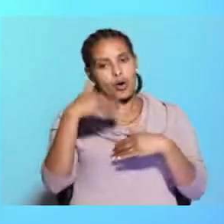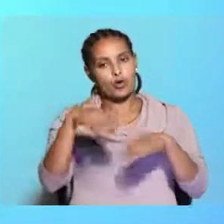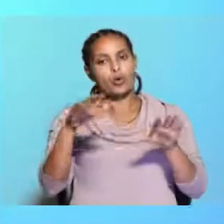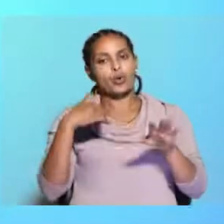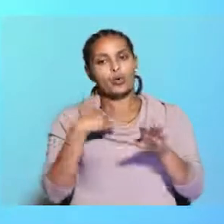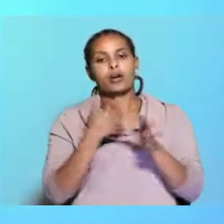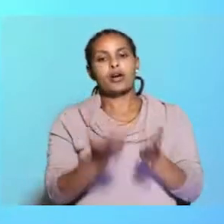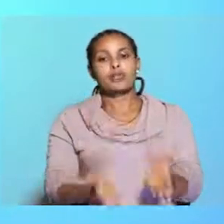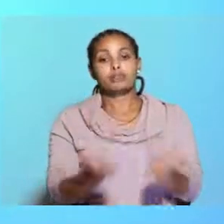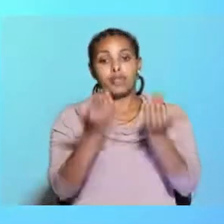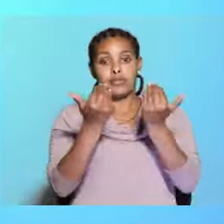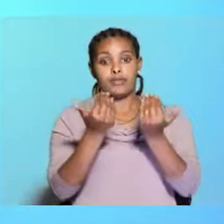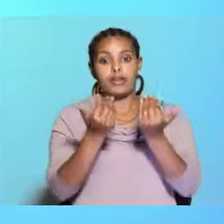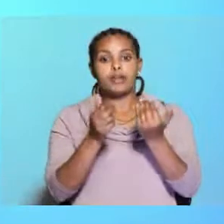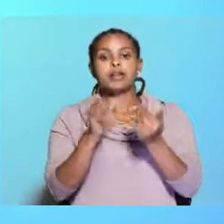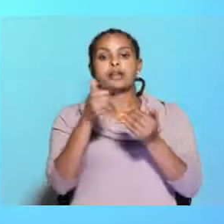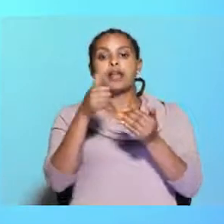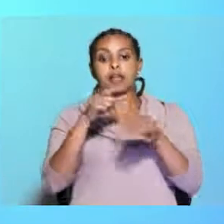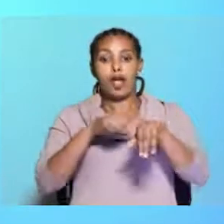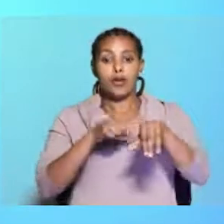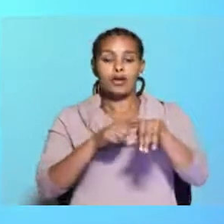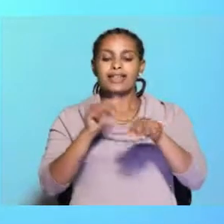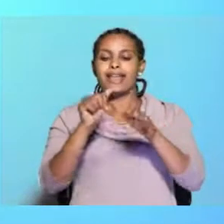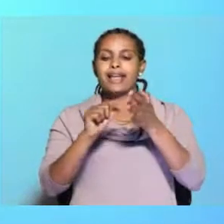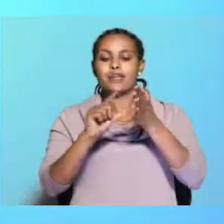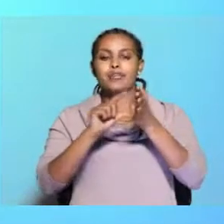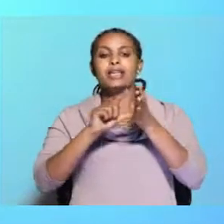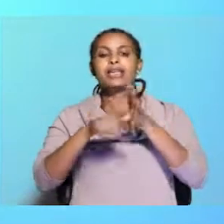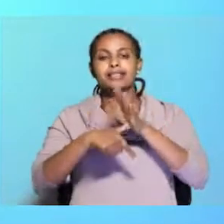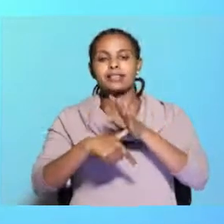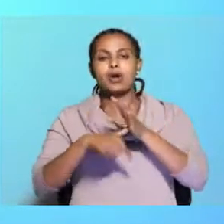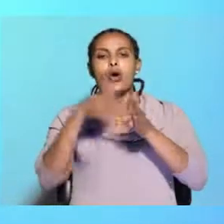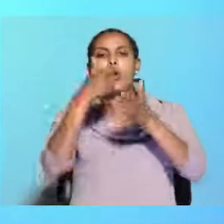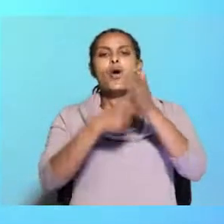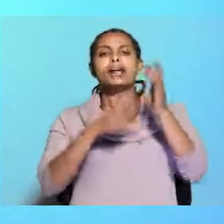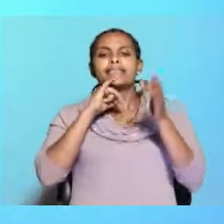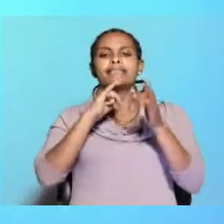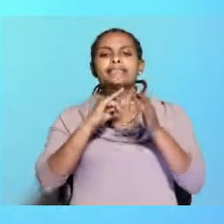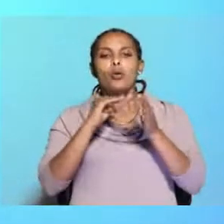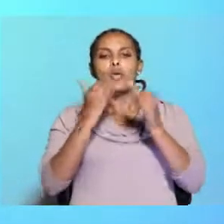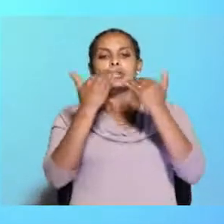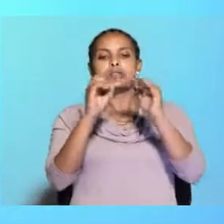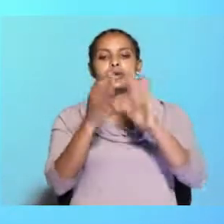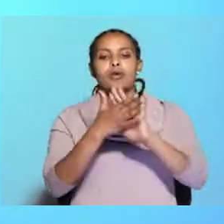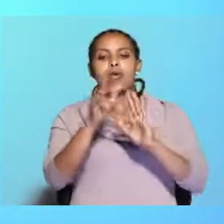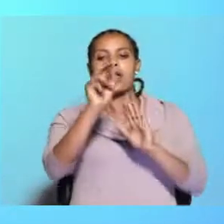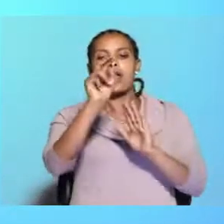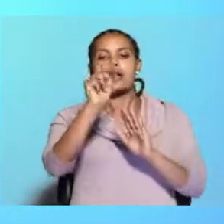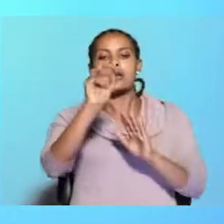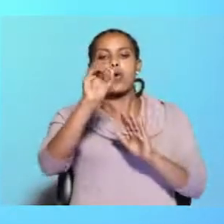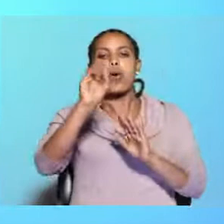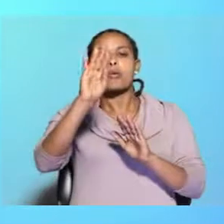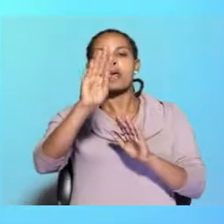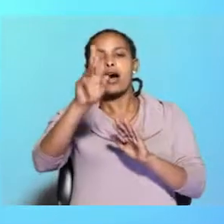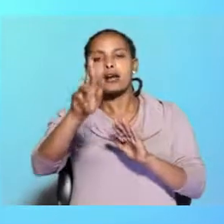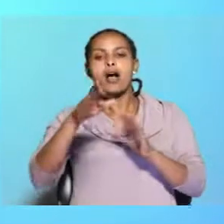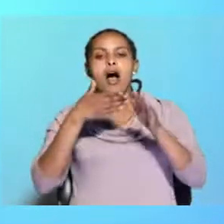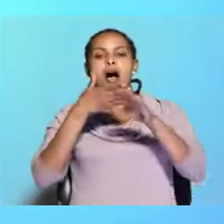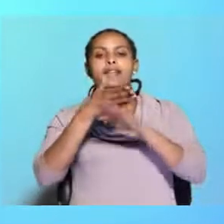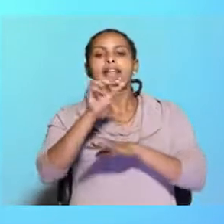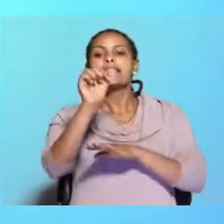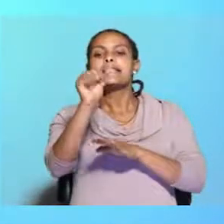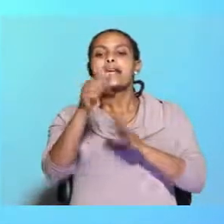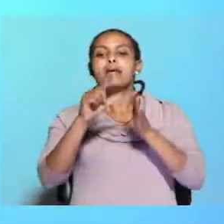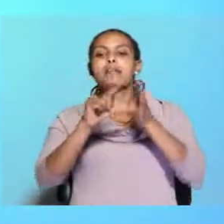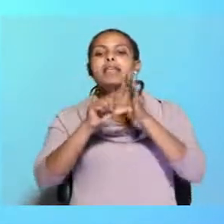will be left after a reaction time of 10 minutes. What is concentration of NOBr after